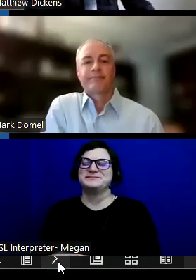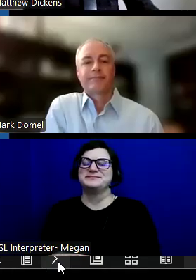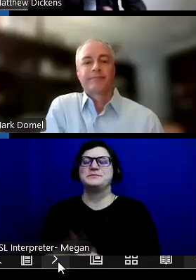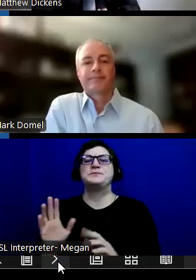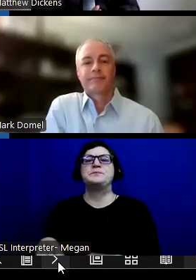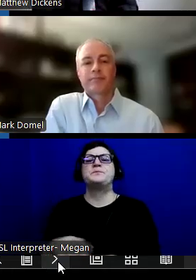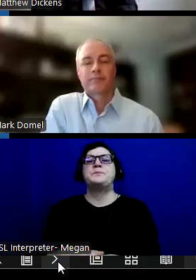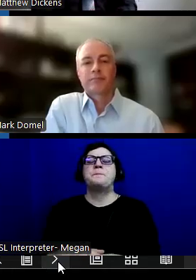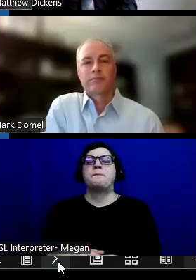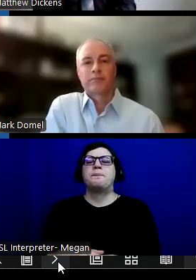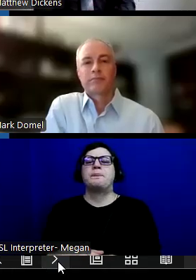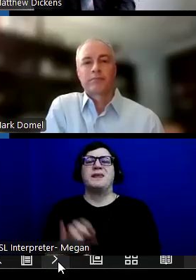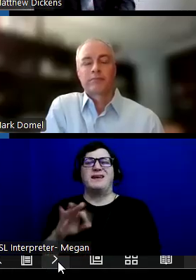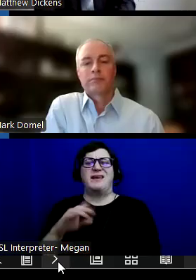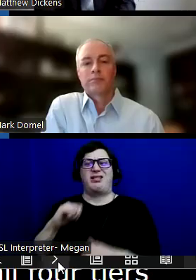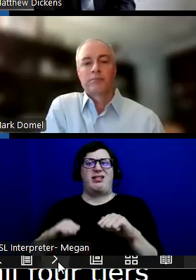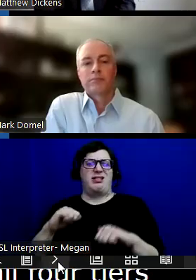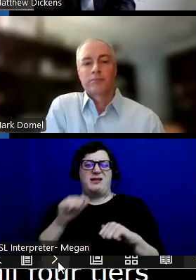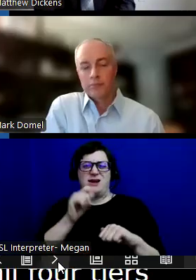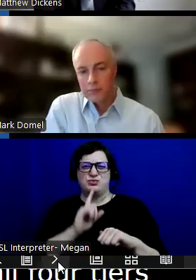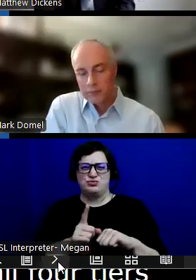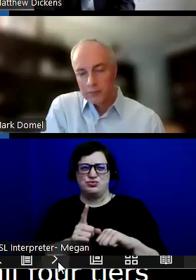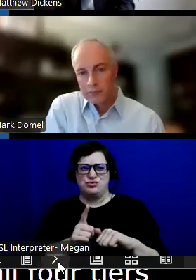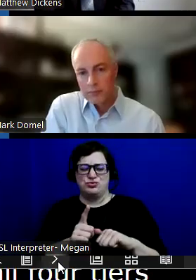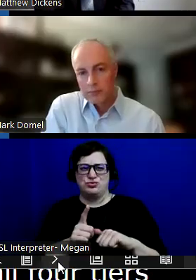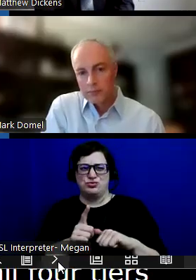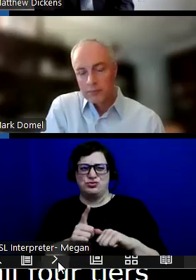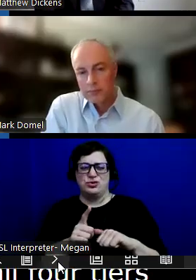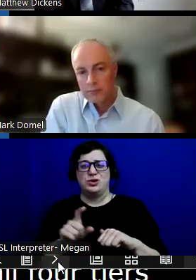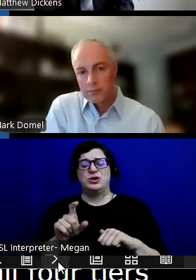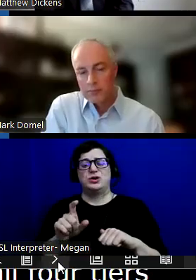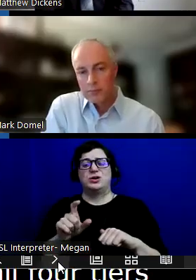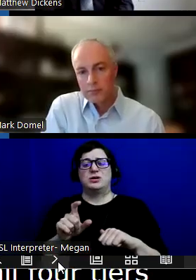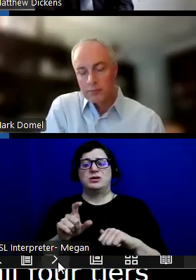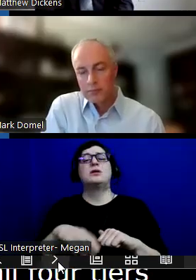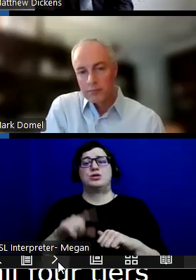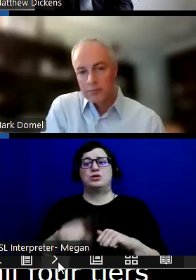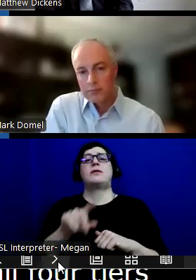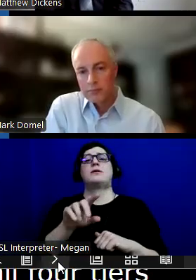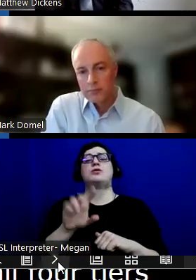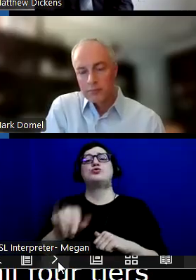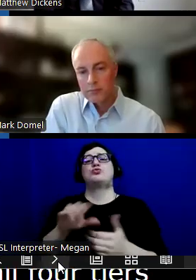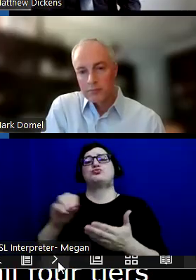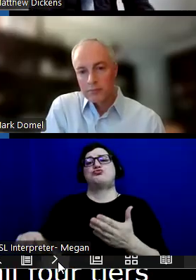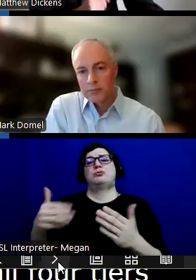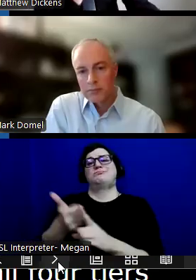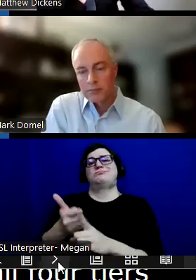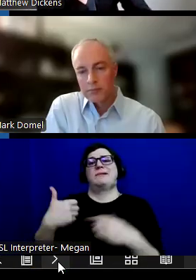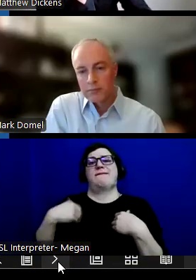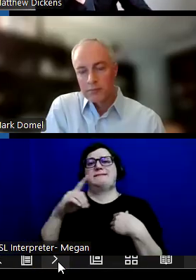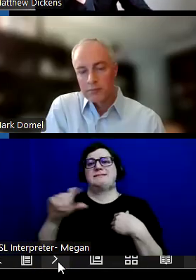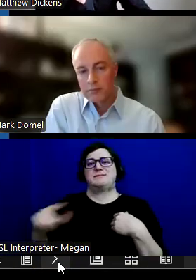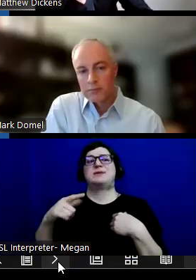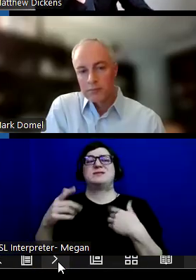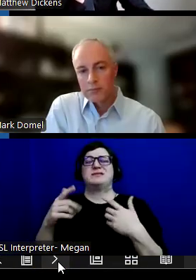If you are unsure about if you are pulling your child with disabilities from public schools at this time, can you apply now